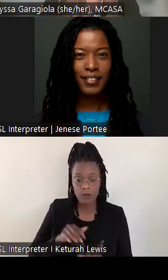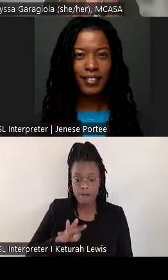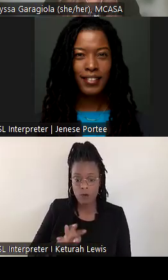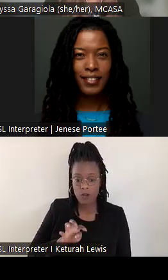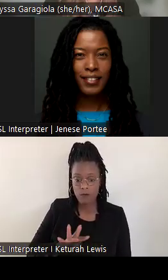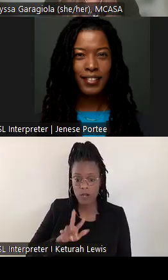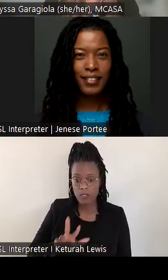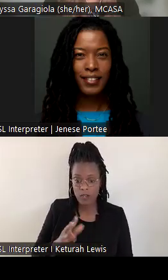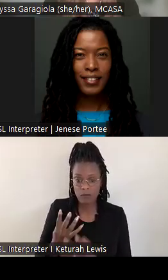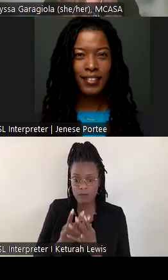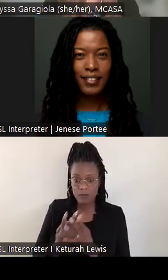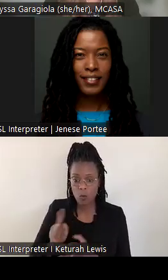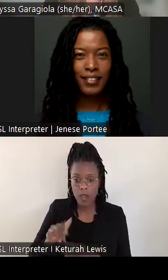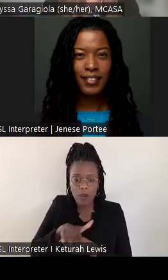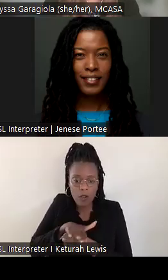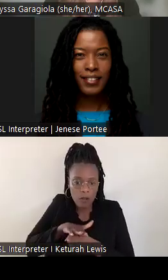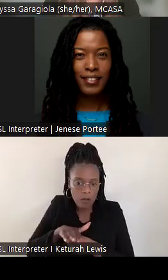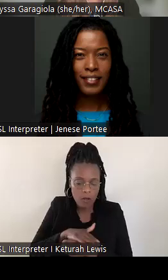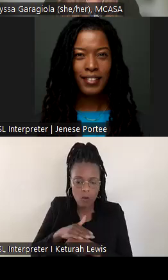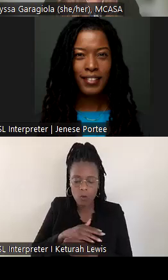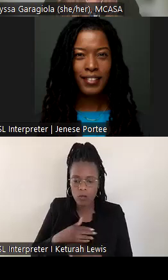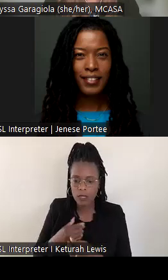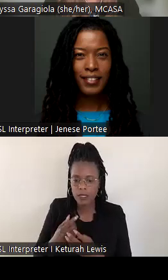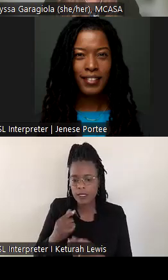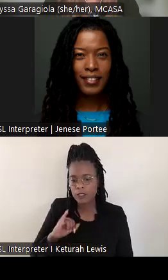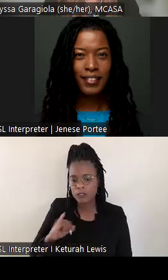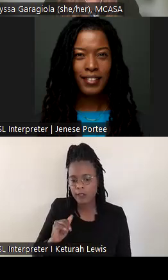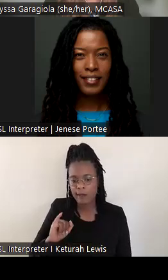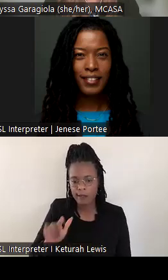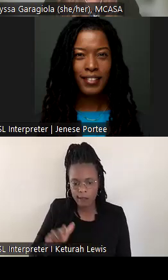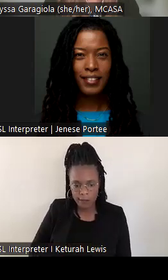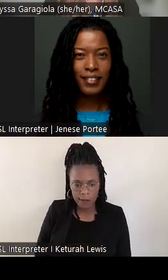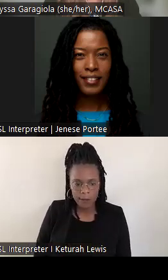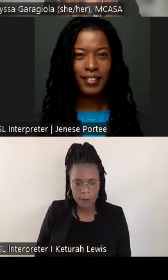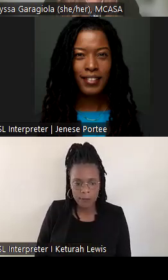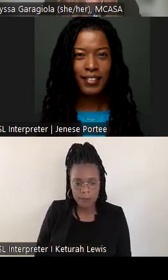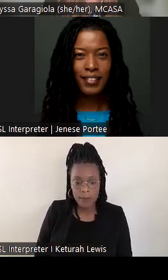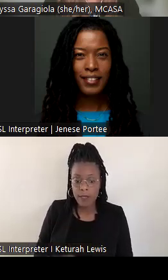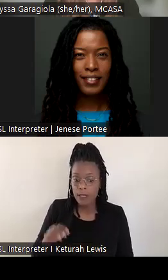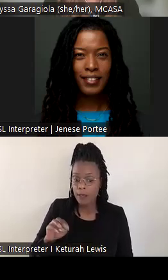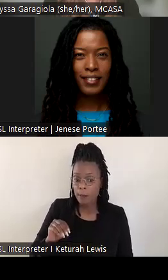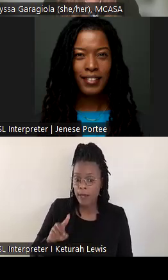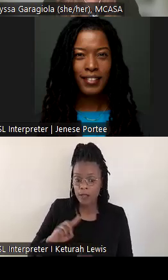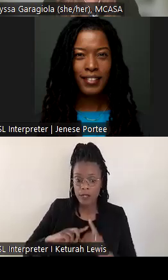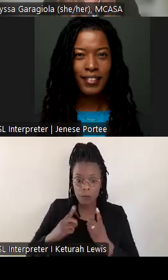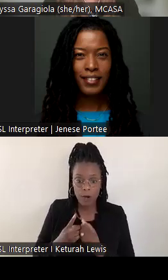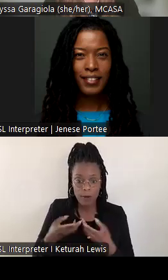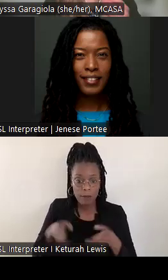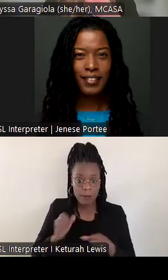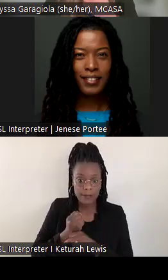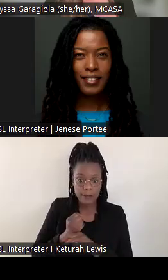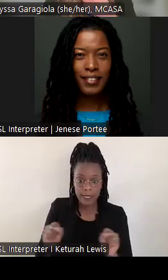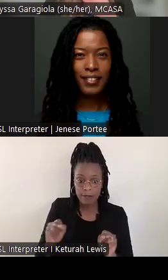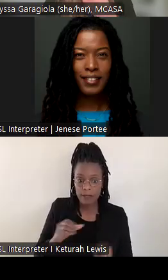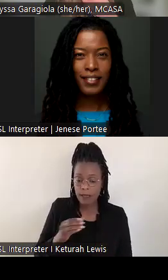local jails. And according to the Maryland Department of Public Safety and Correctional Services in 2024, there